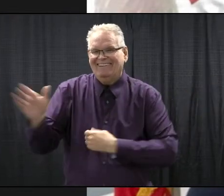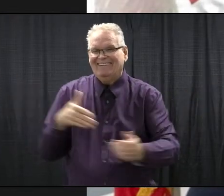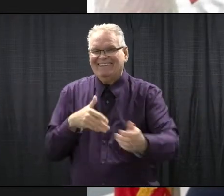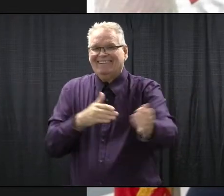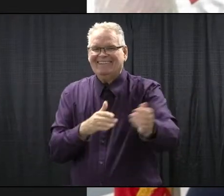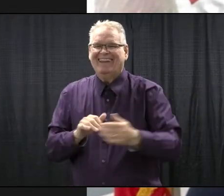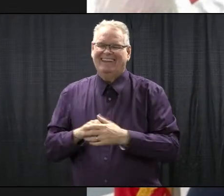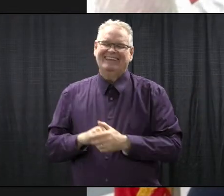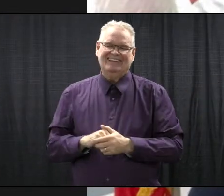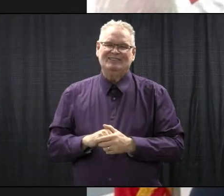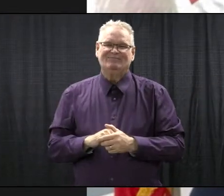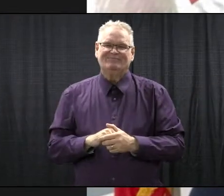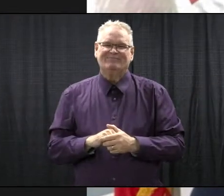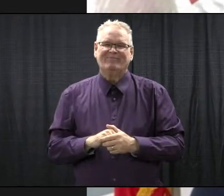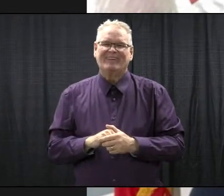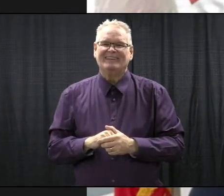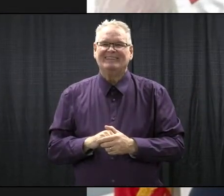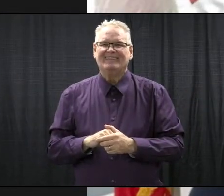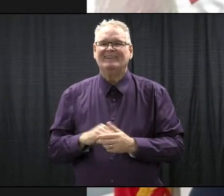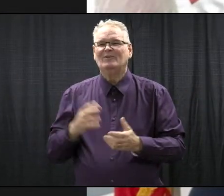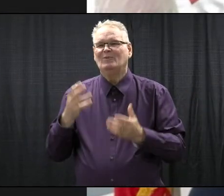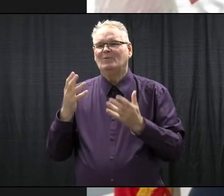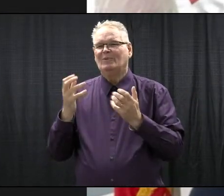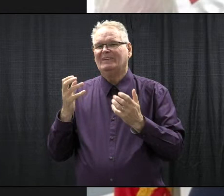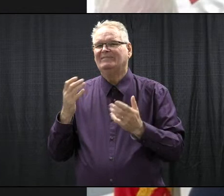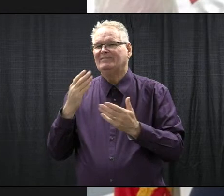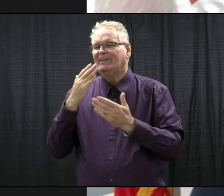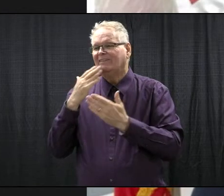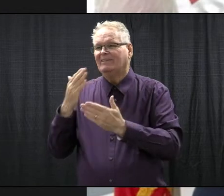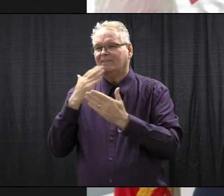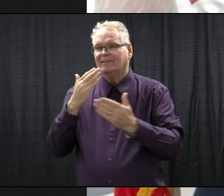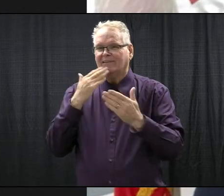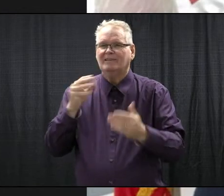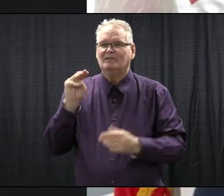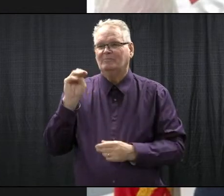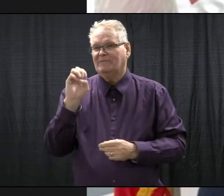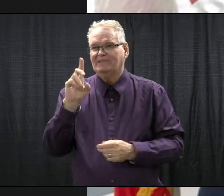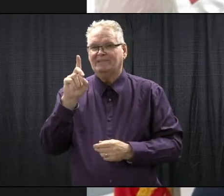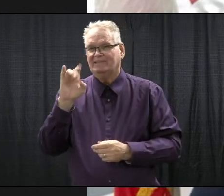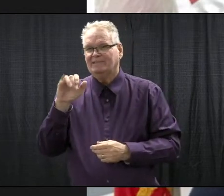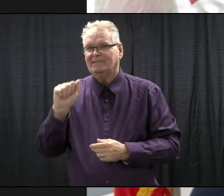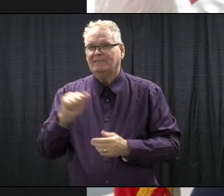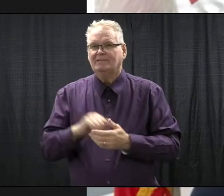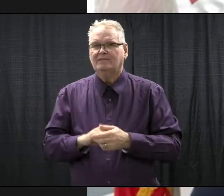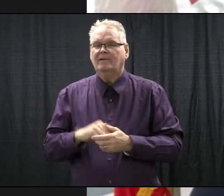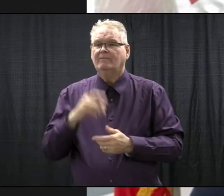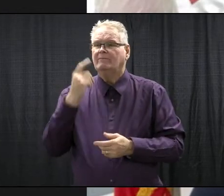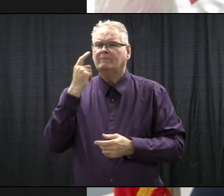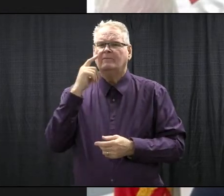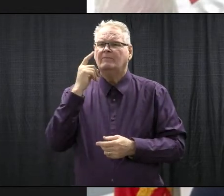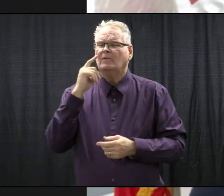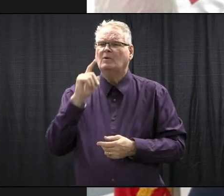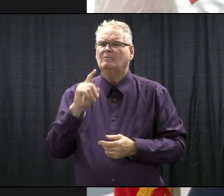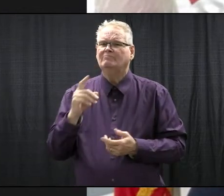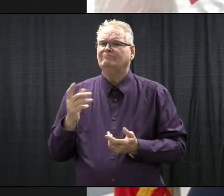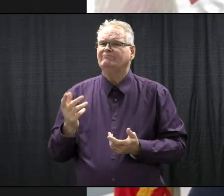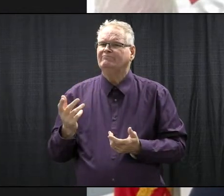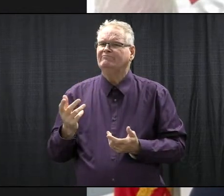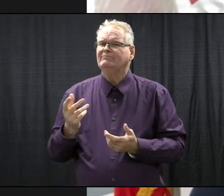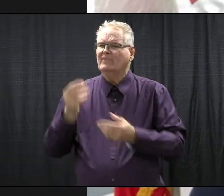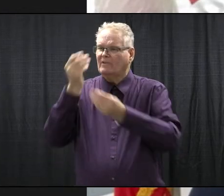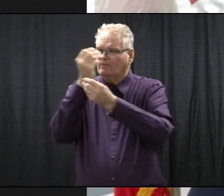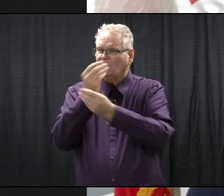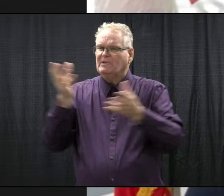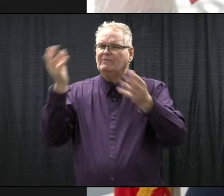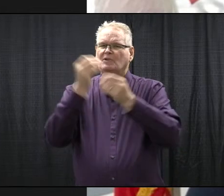media for providing solid evidence across, disseminating it to Newfoundlanders and Labradorians. We've seen in